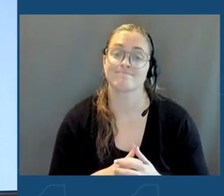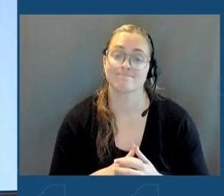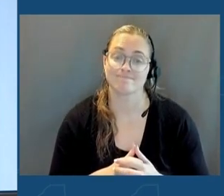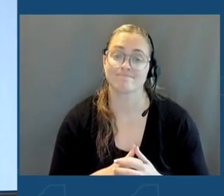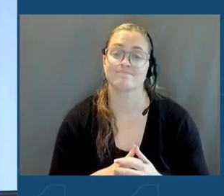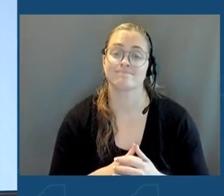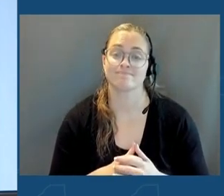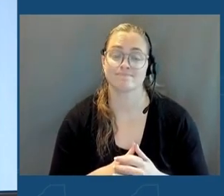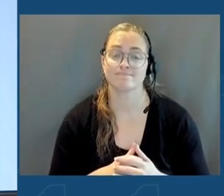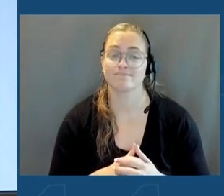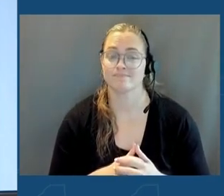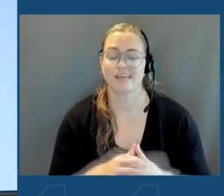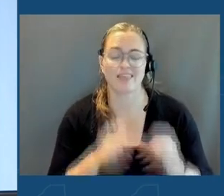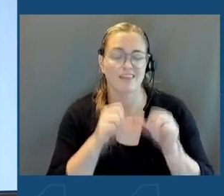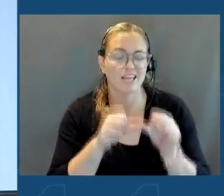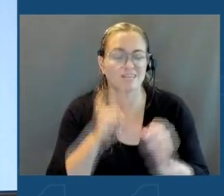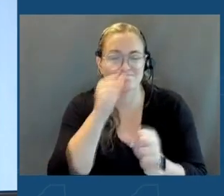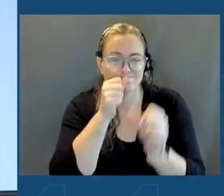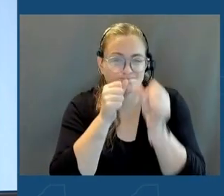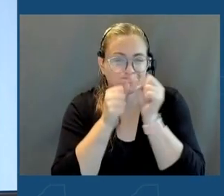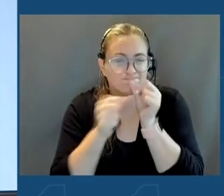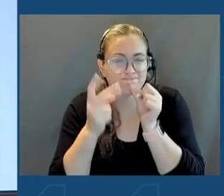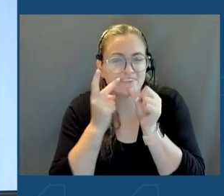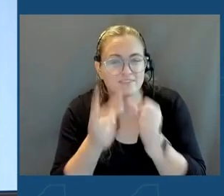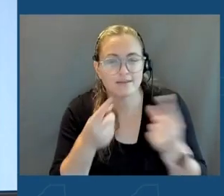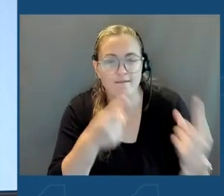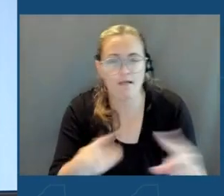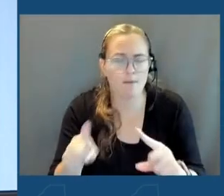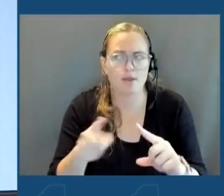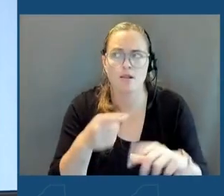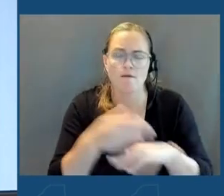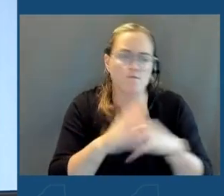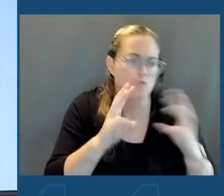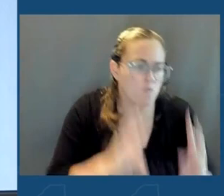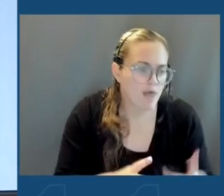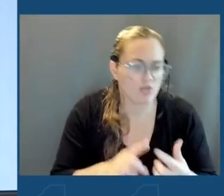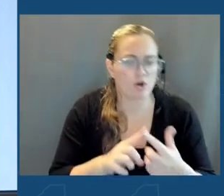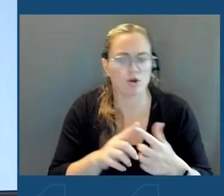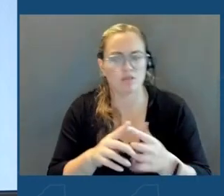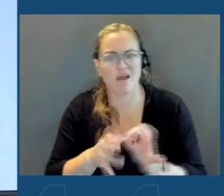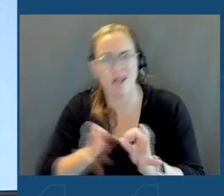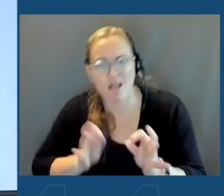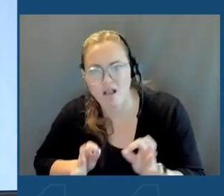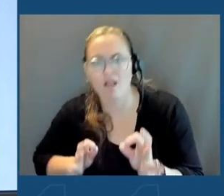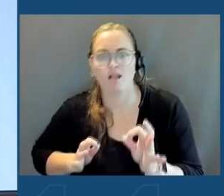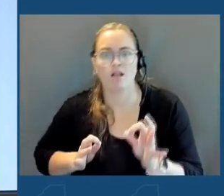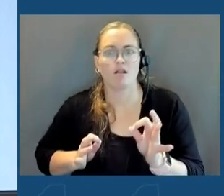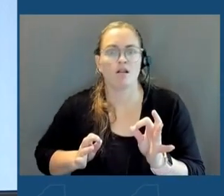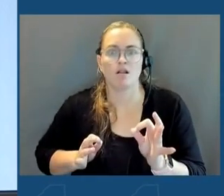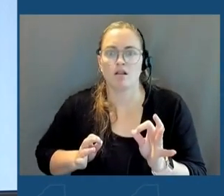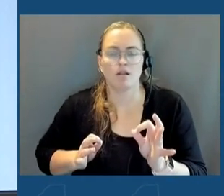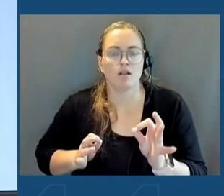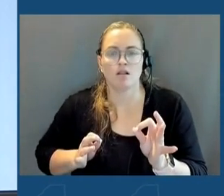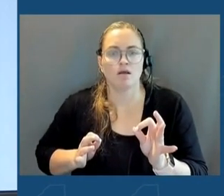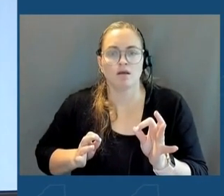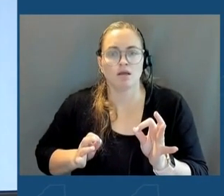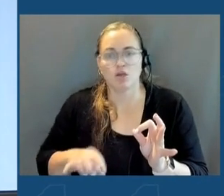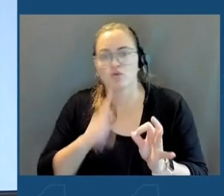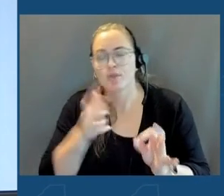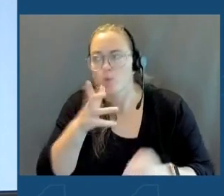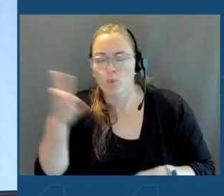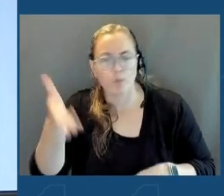And the resiliency that I've seen here, not just from the weather, but from the setbacks, is a testament to who you are as a